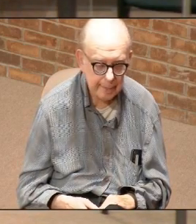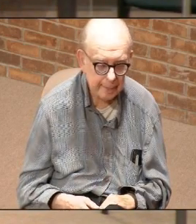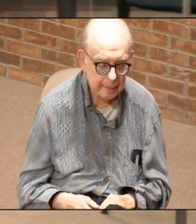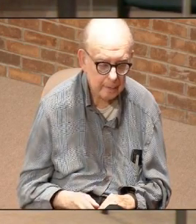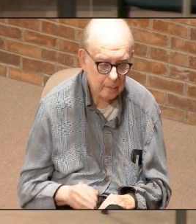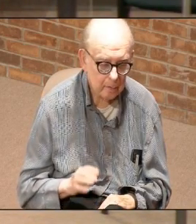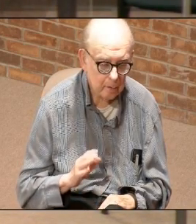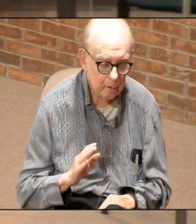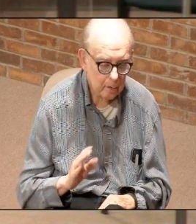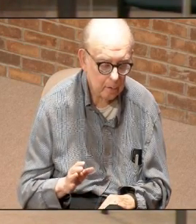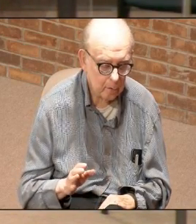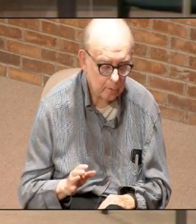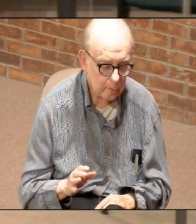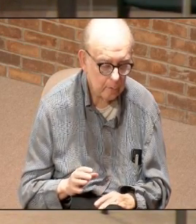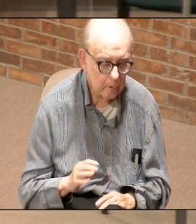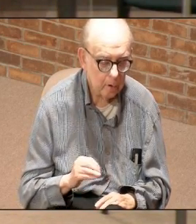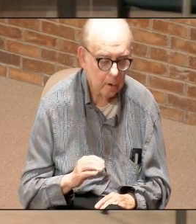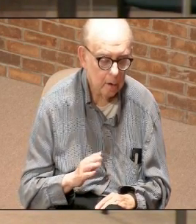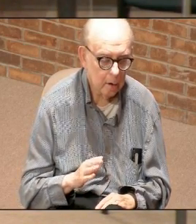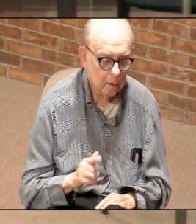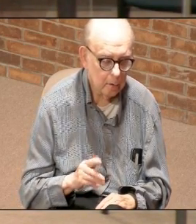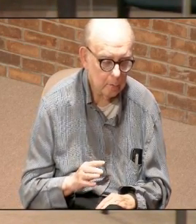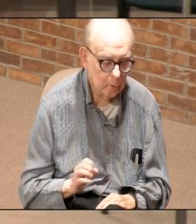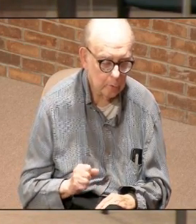her mobility skills